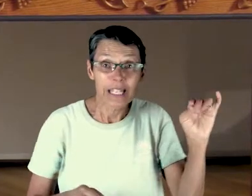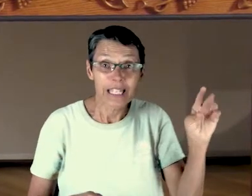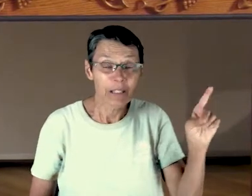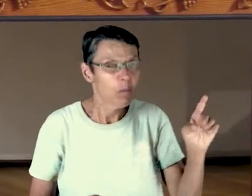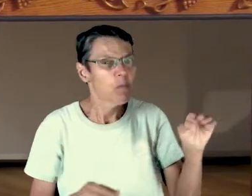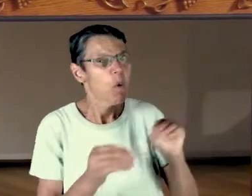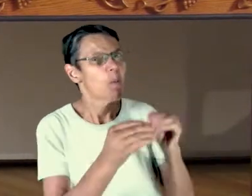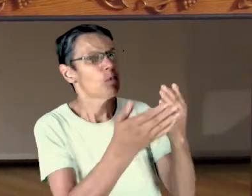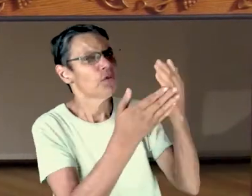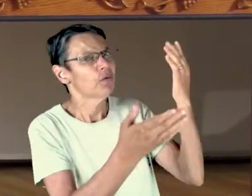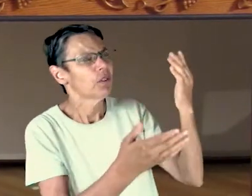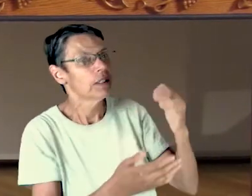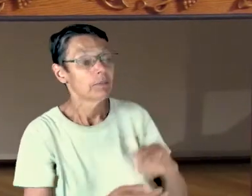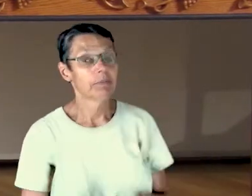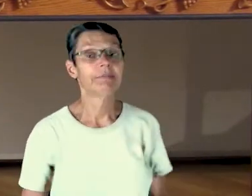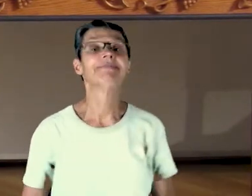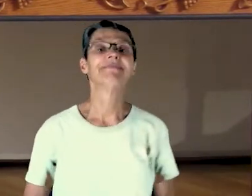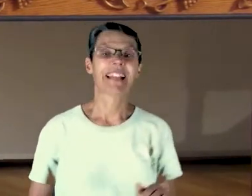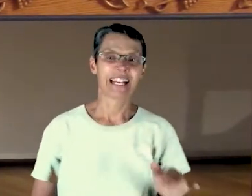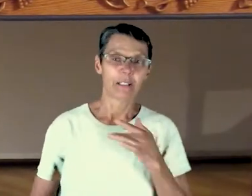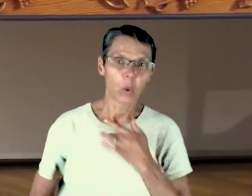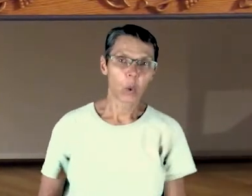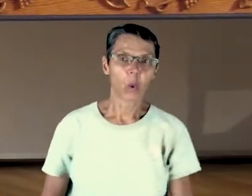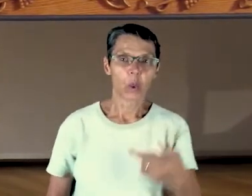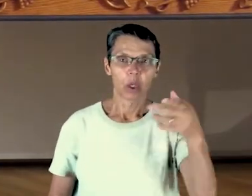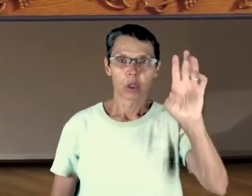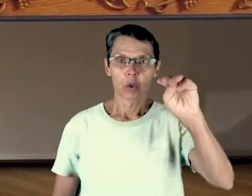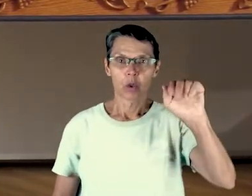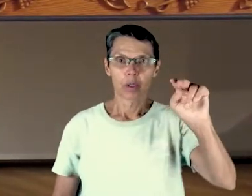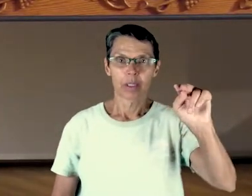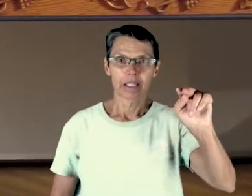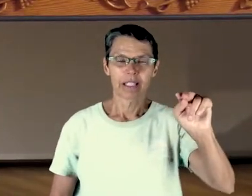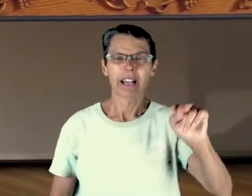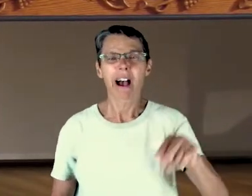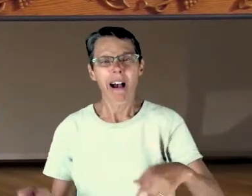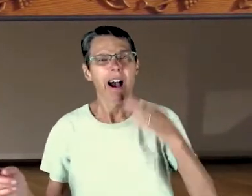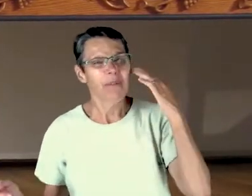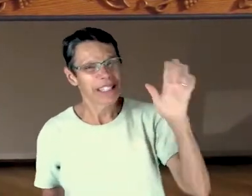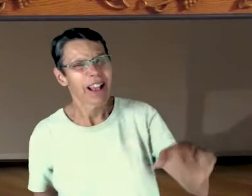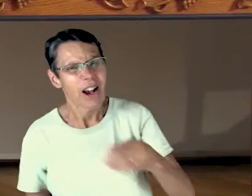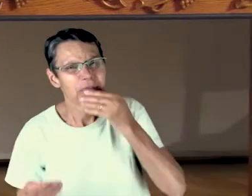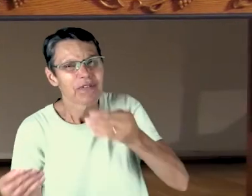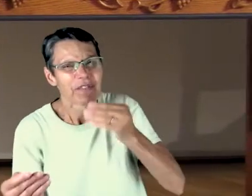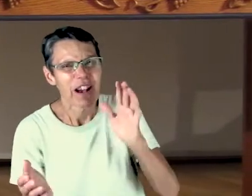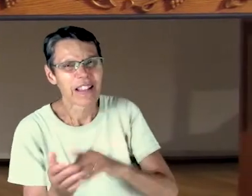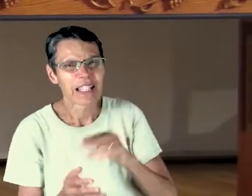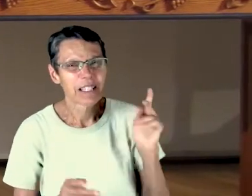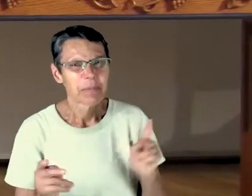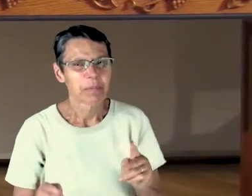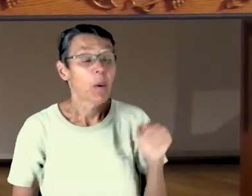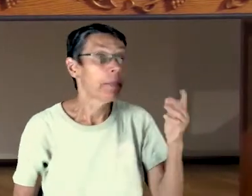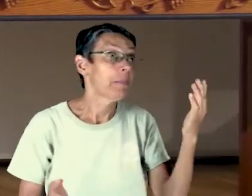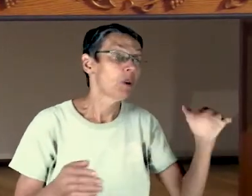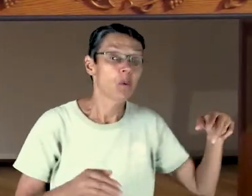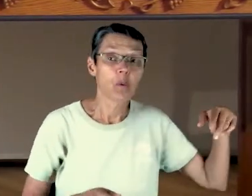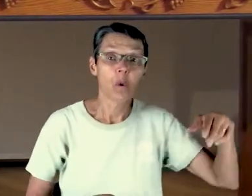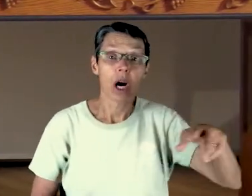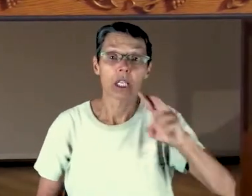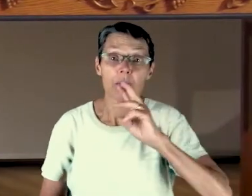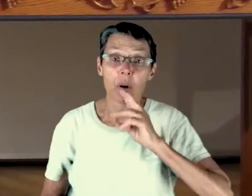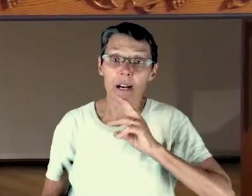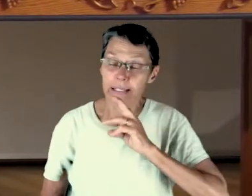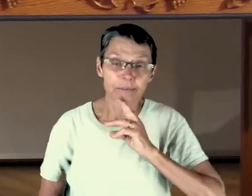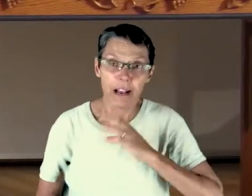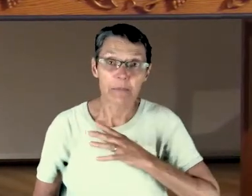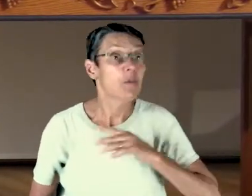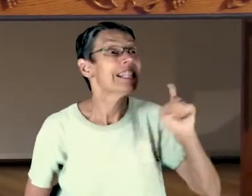human? Okay, we saw that miracle where you fed the 5,000. Okay, maybe you walked on water, but we really need to